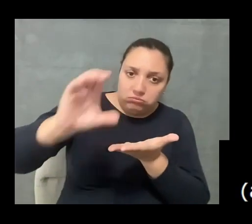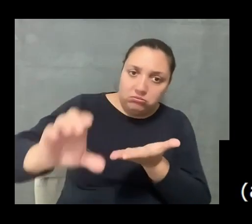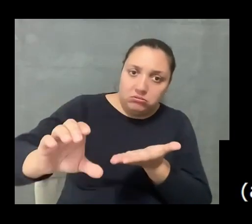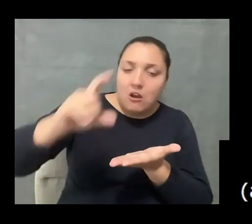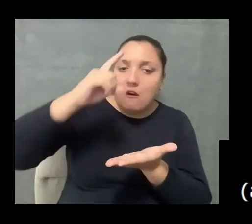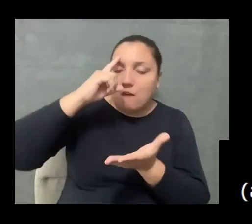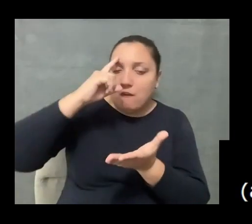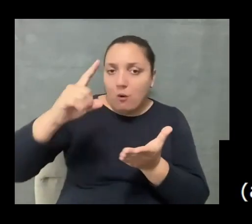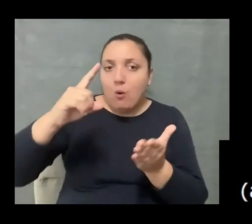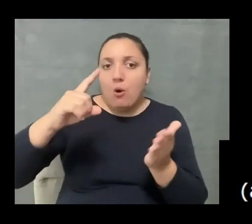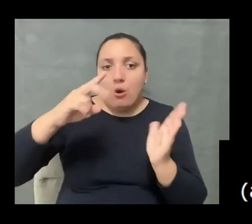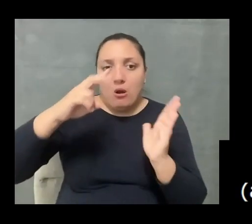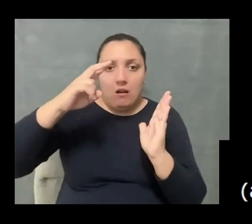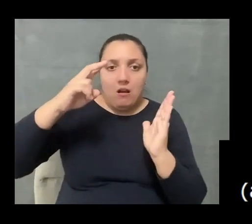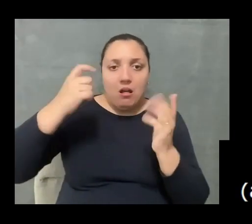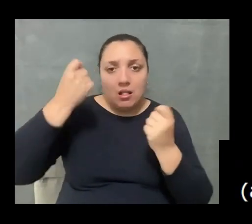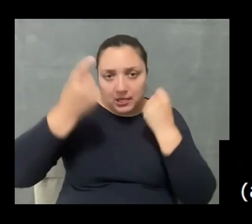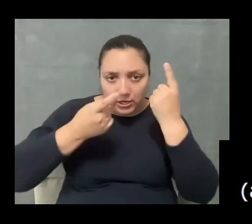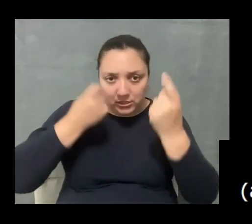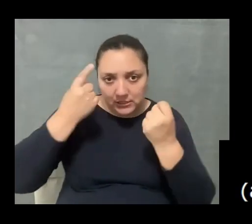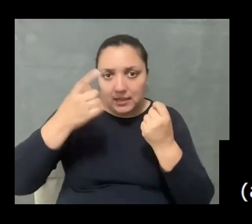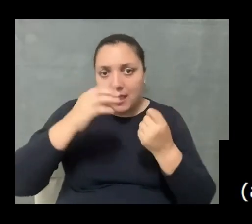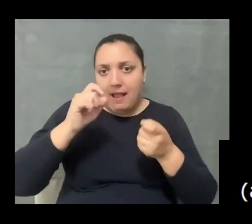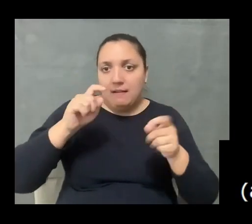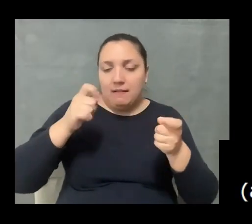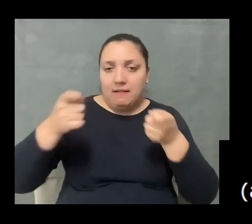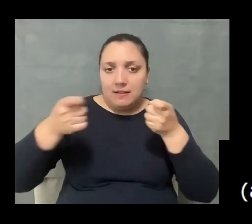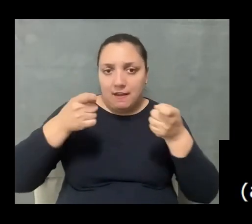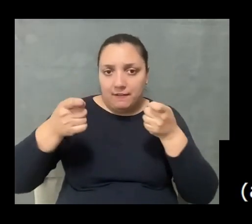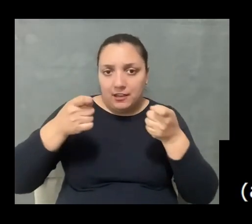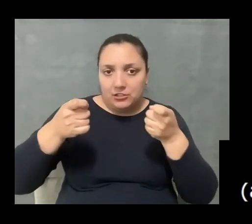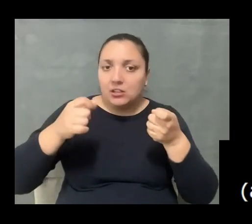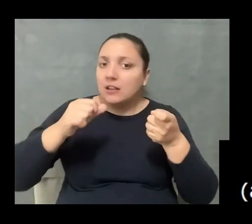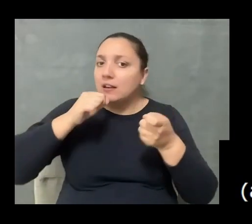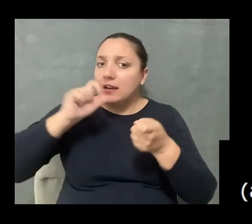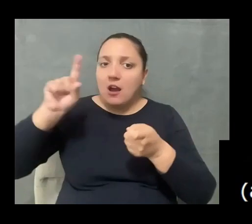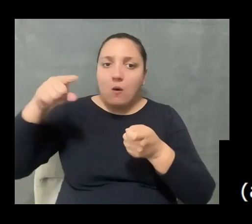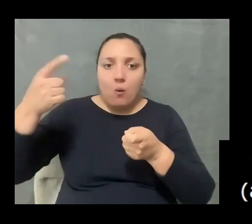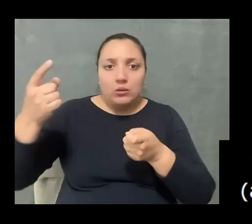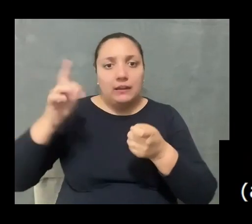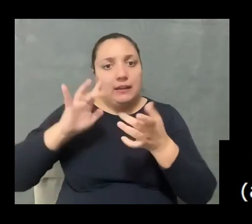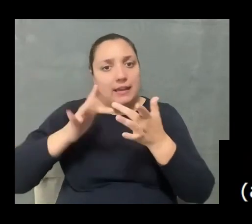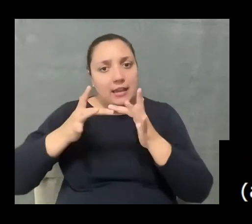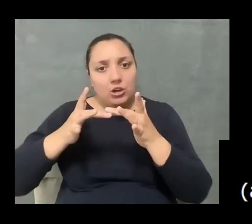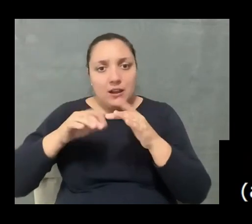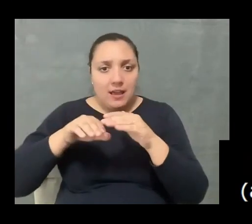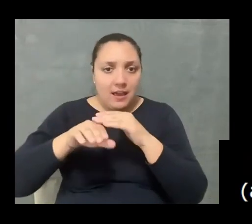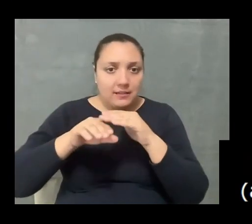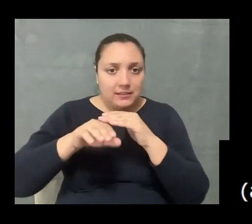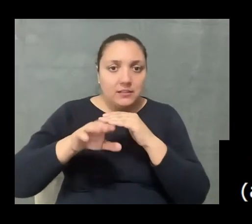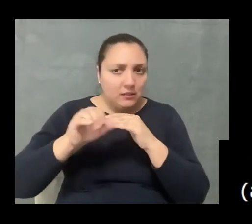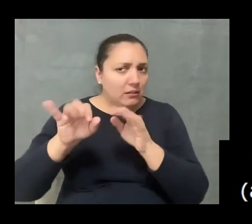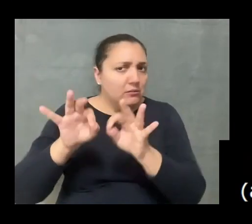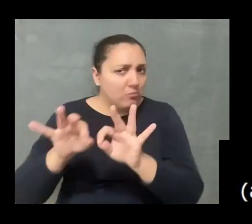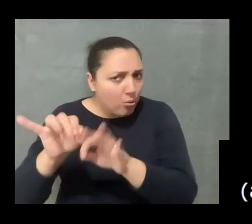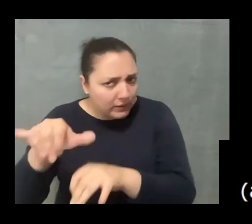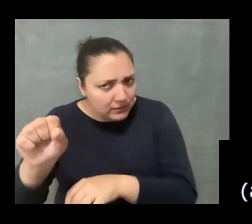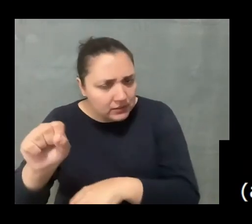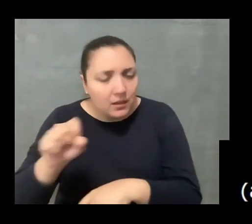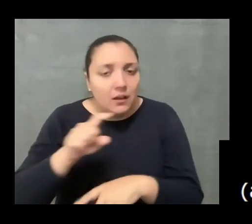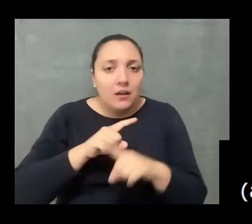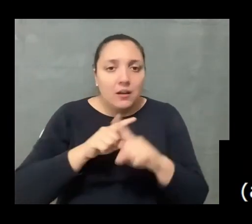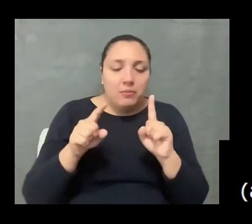digital literacy and navigation programs as opposed to primarily on internet access, which is also really important.